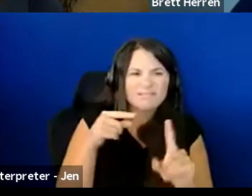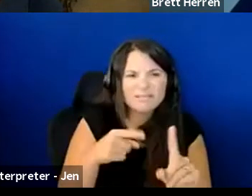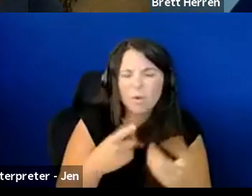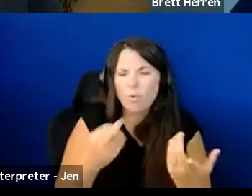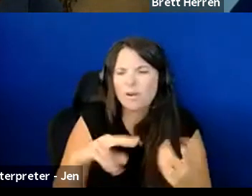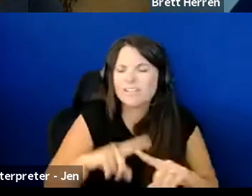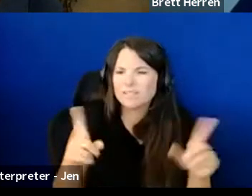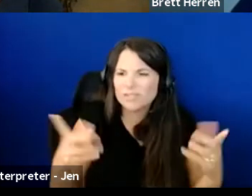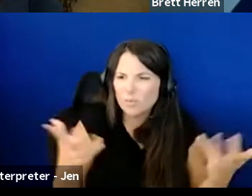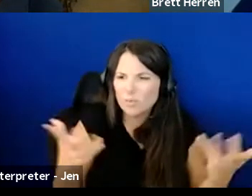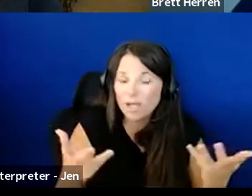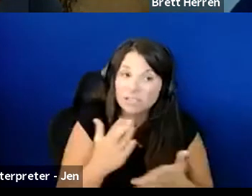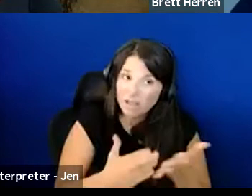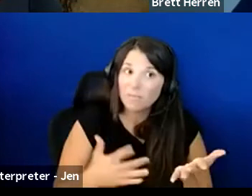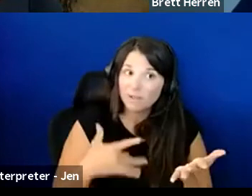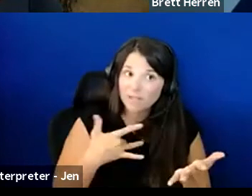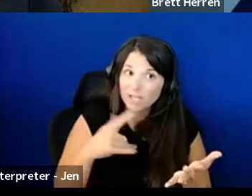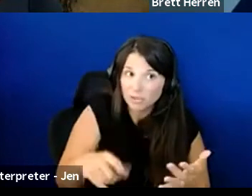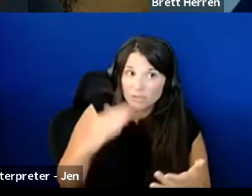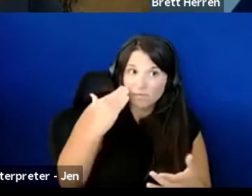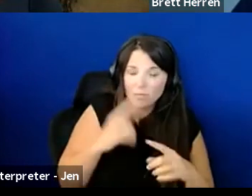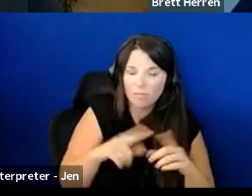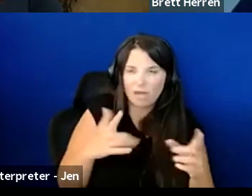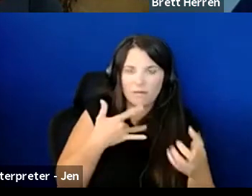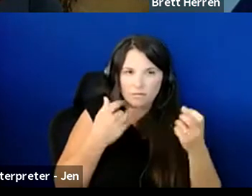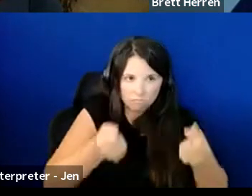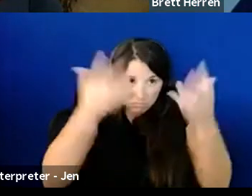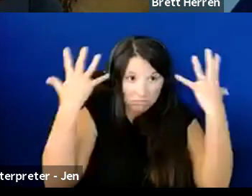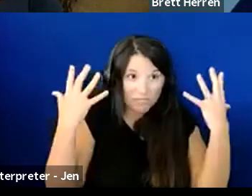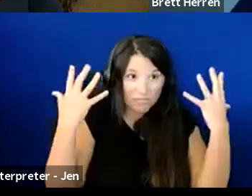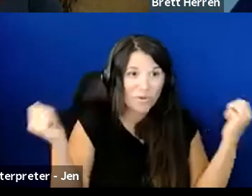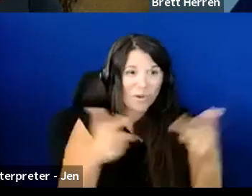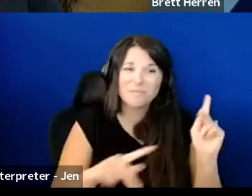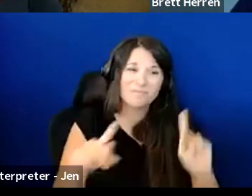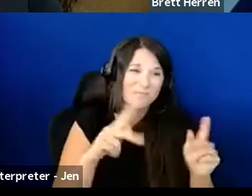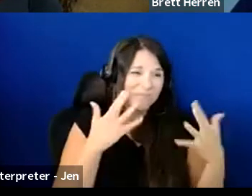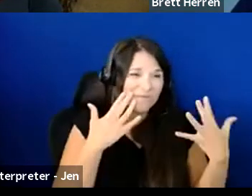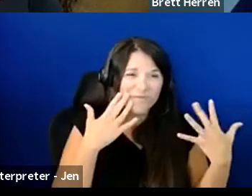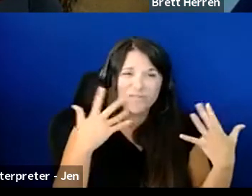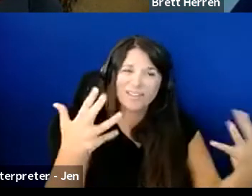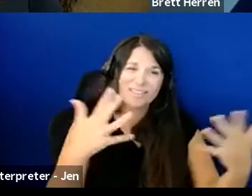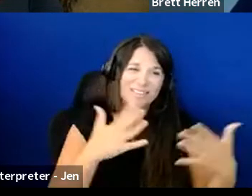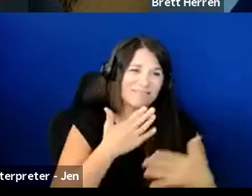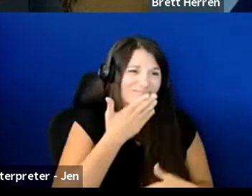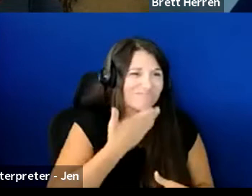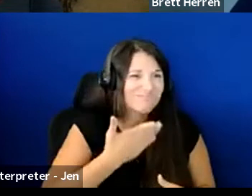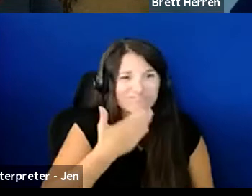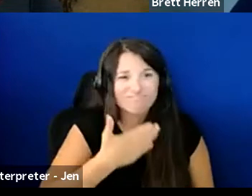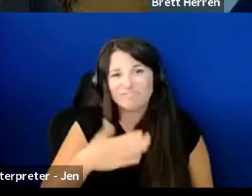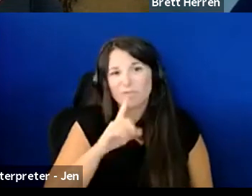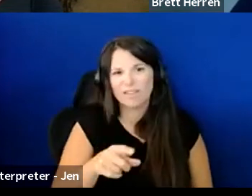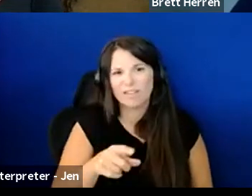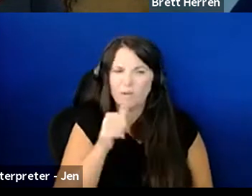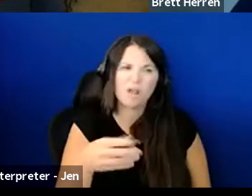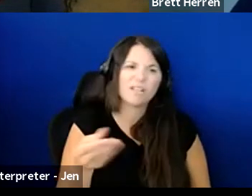like I should have known some of this stuff. But everybody was so kind. Nobody was like, Stacy, shouldn't you know that? Like, you're a